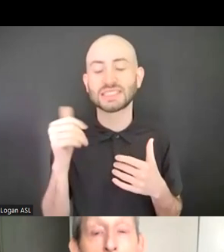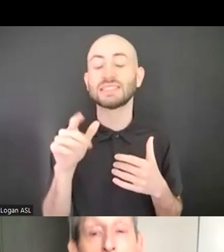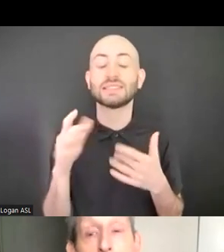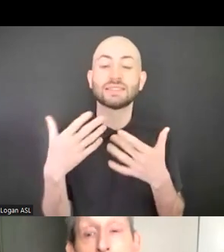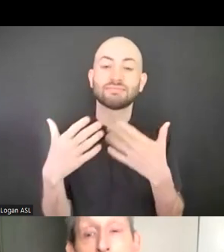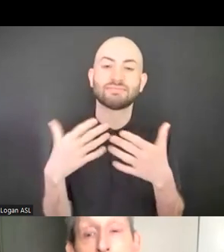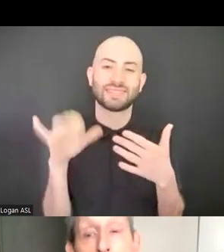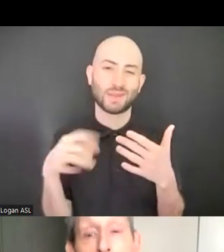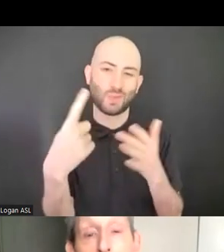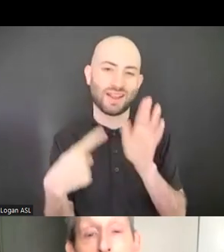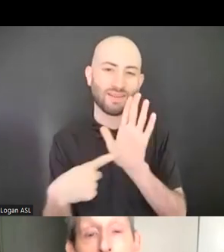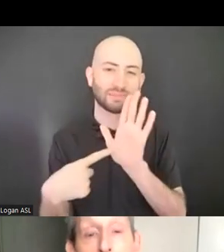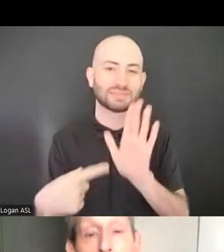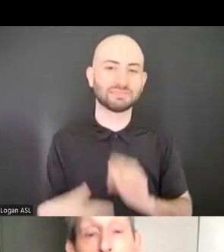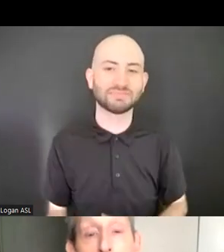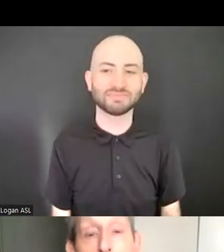example